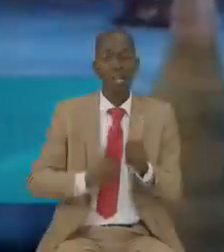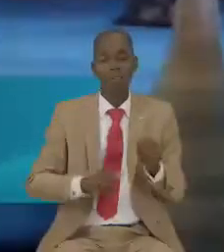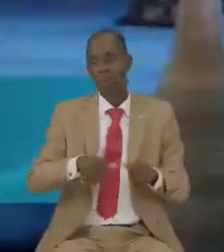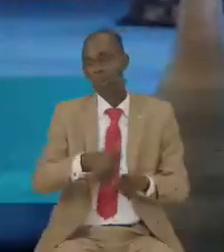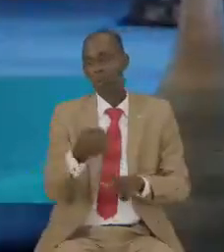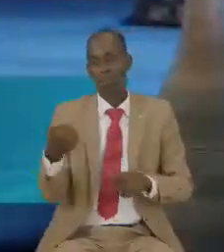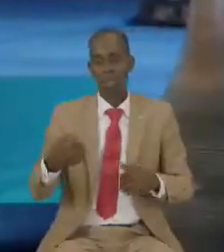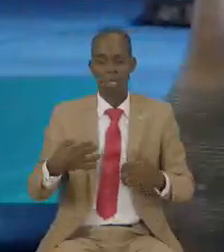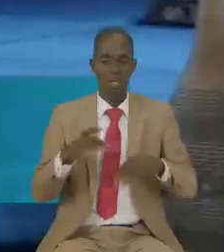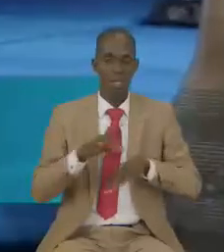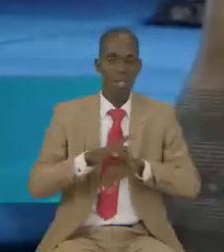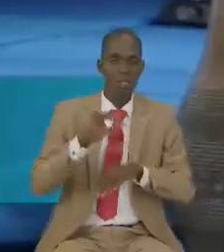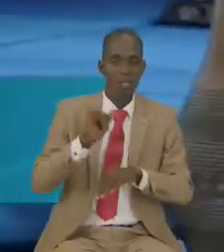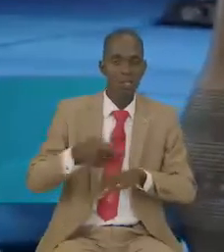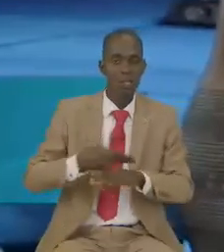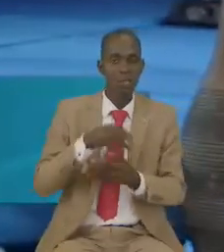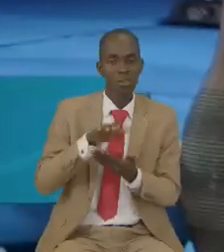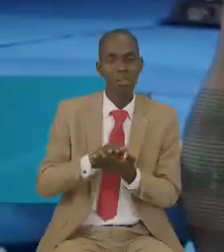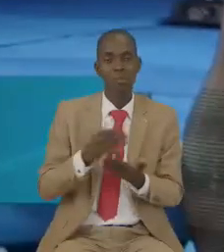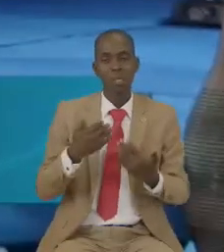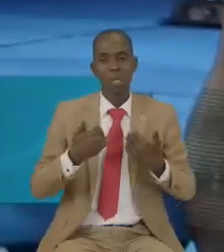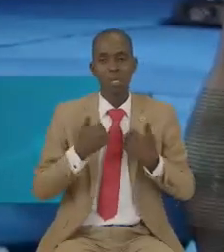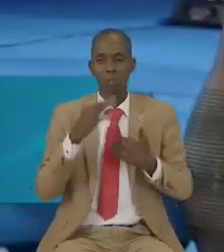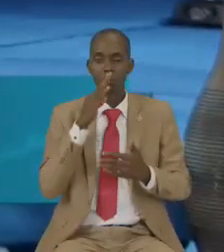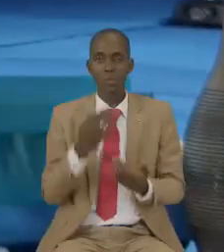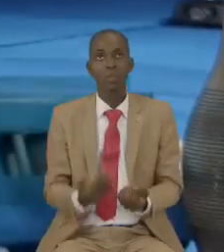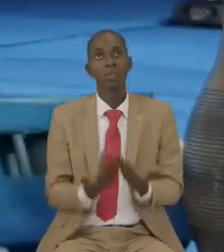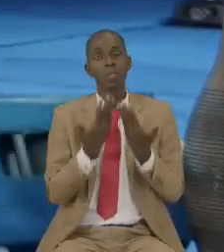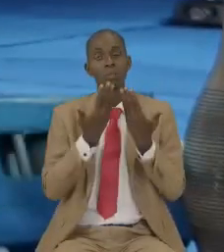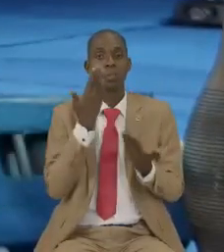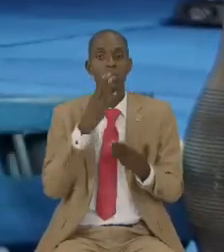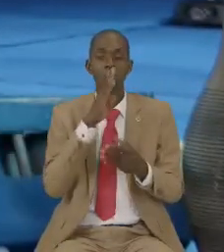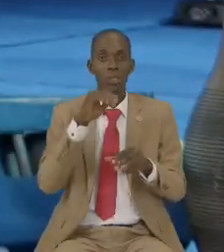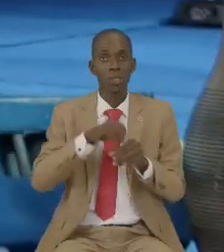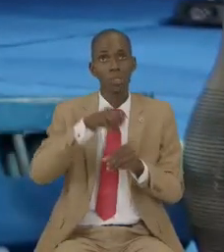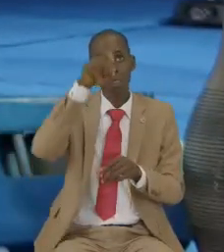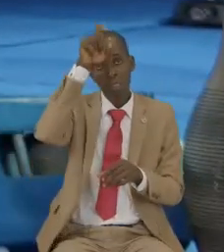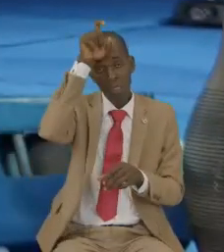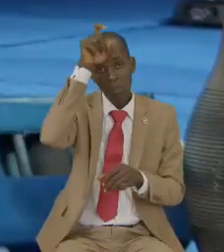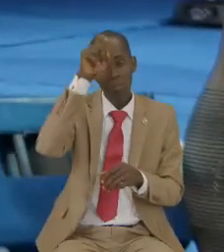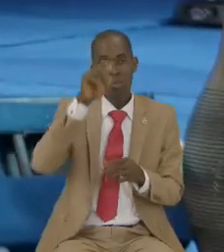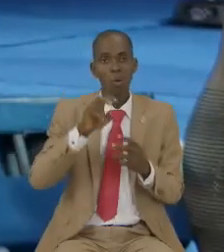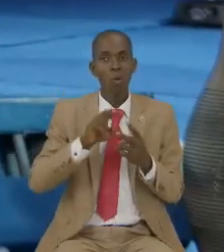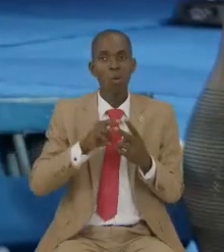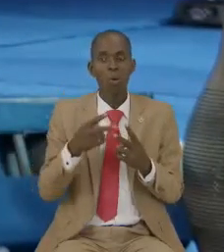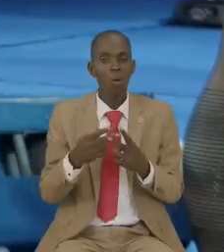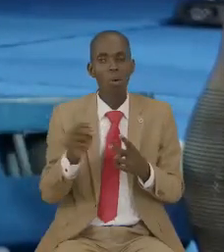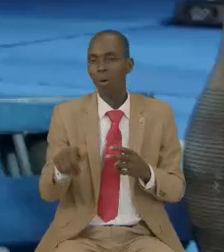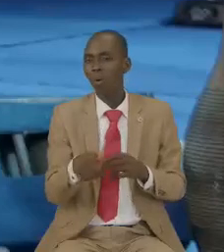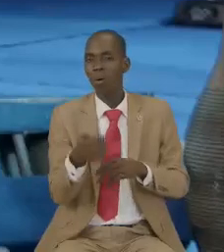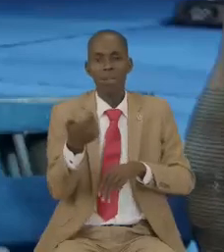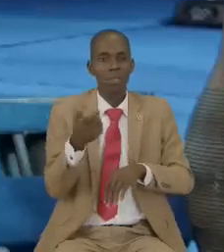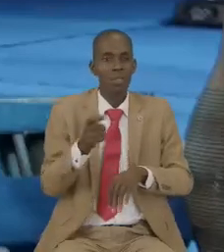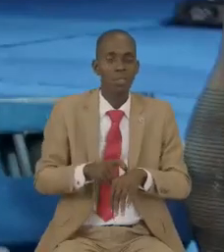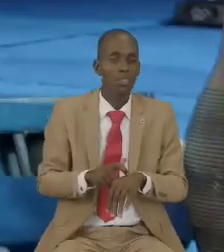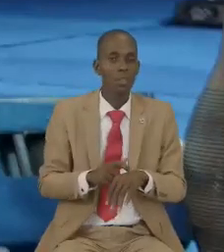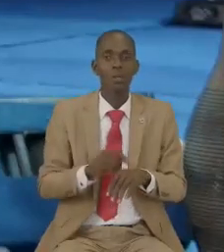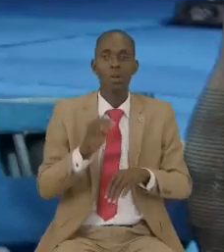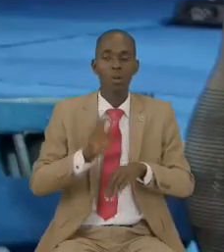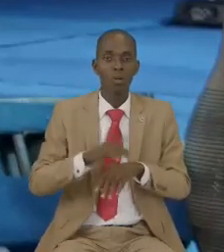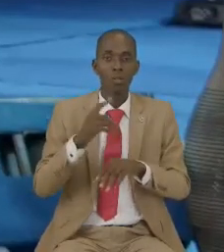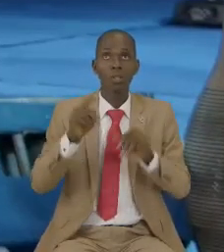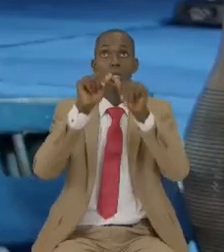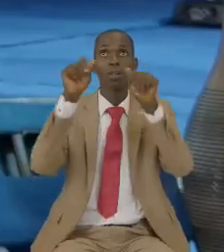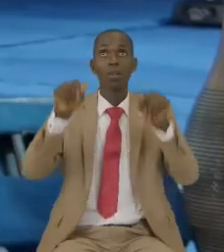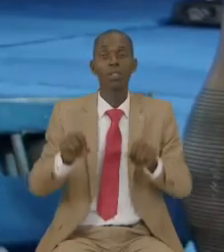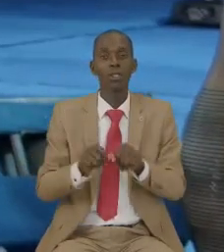whether in Egypt, on that day they came out of Egypt, or any other time on the altar of